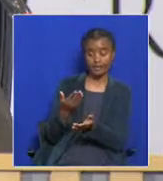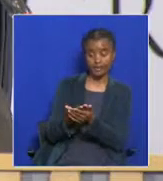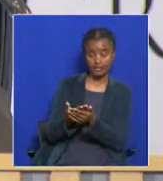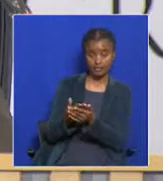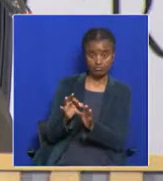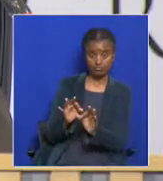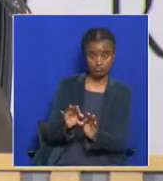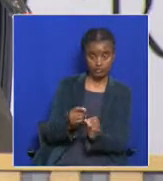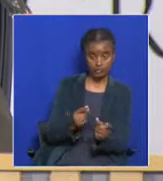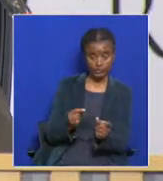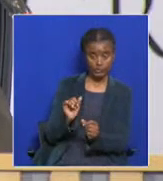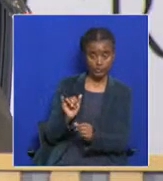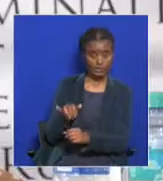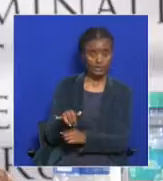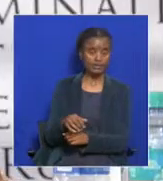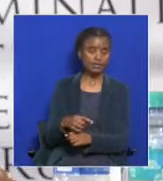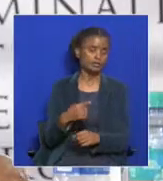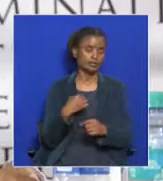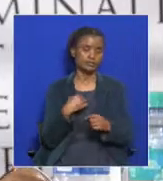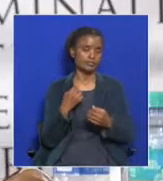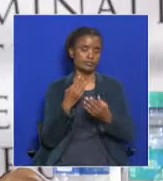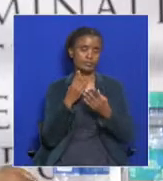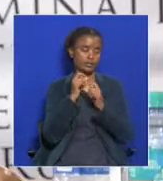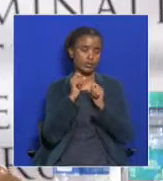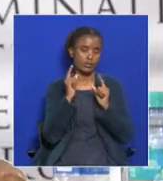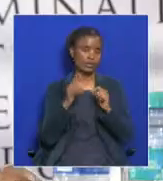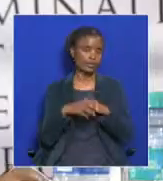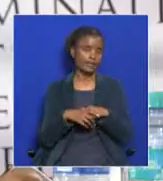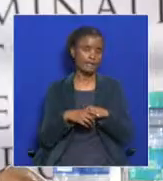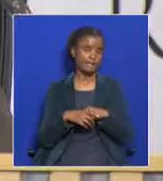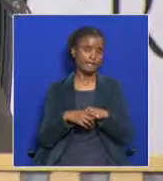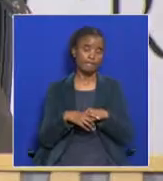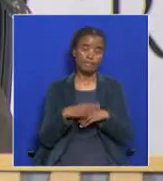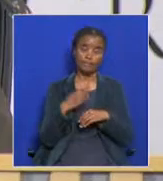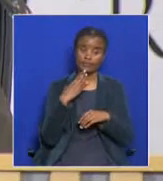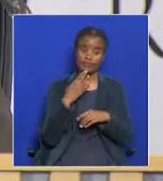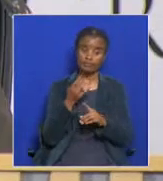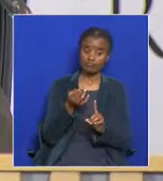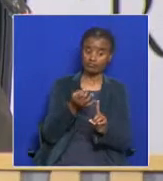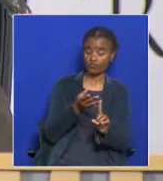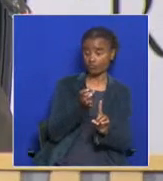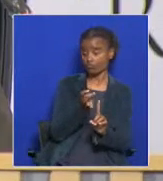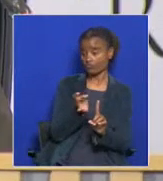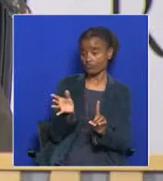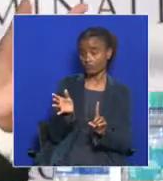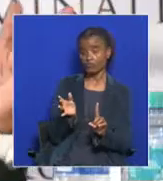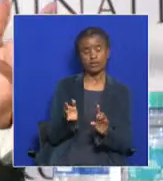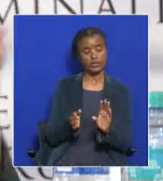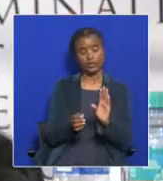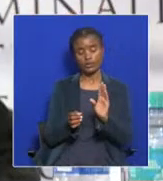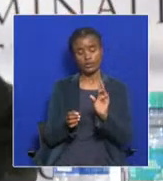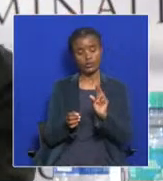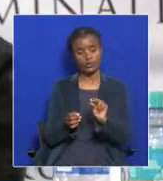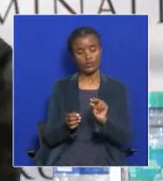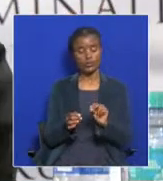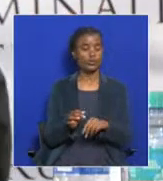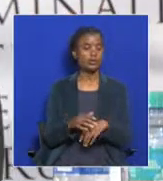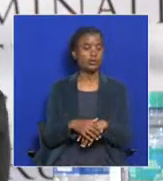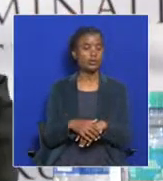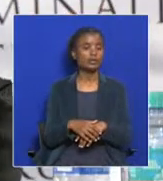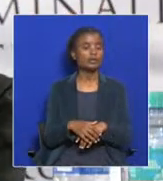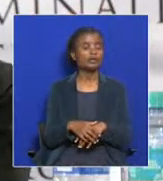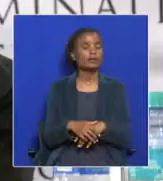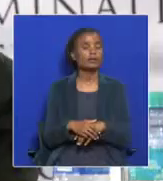That's not- I wasn't aware of that. So you didn't instruct him to do so? No, Commissioner. And in this report, so that to